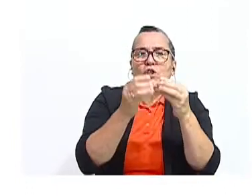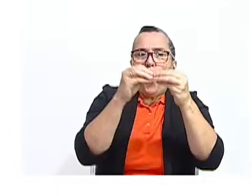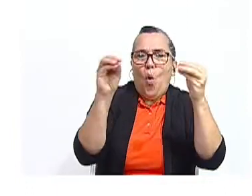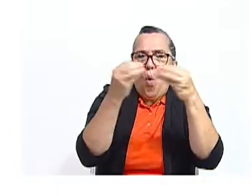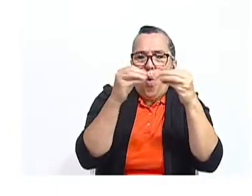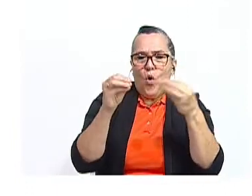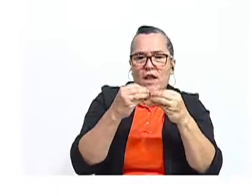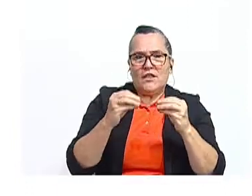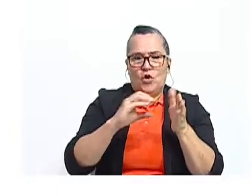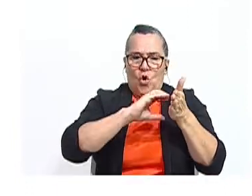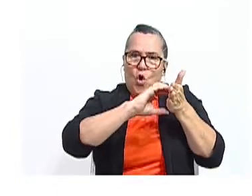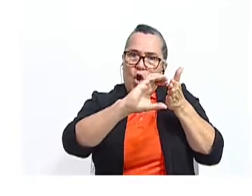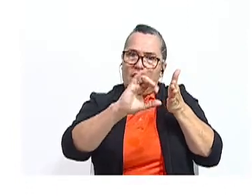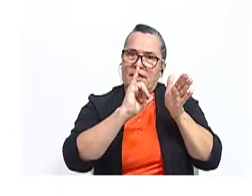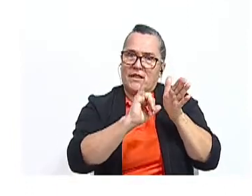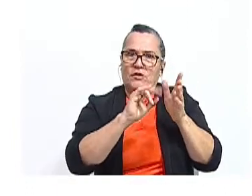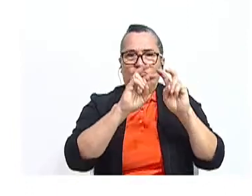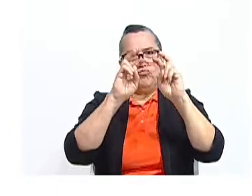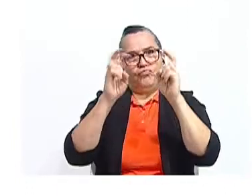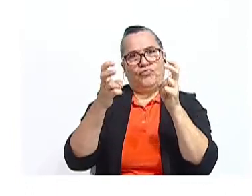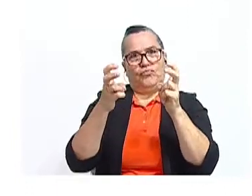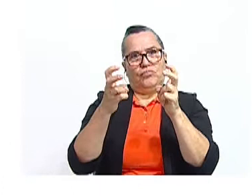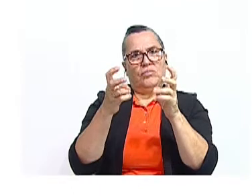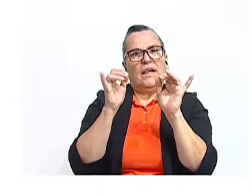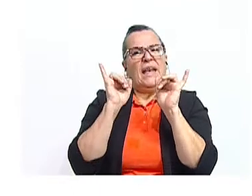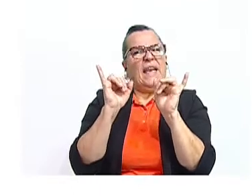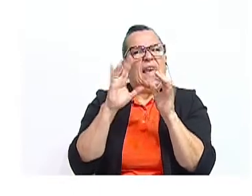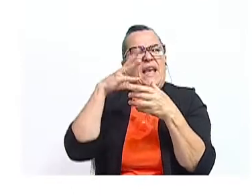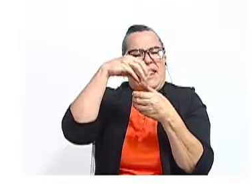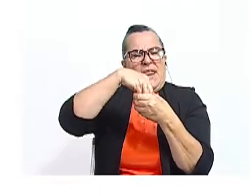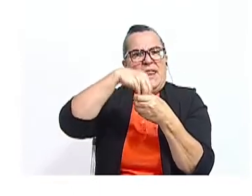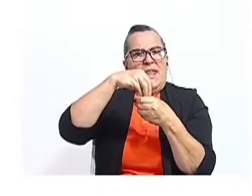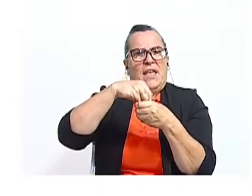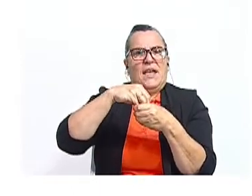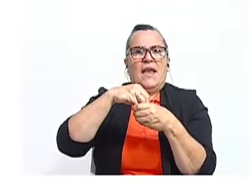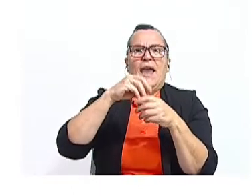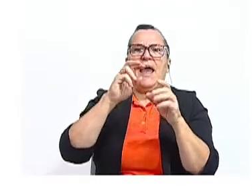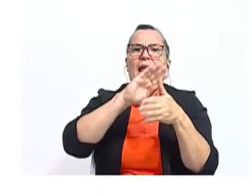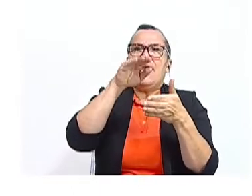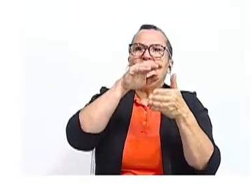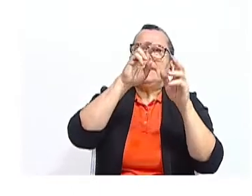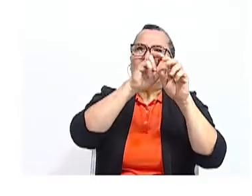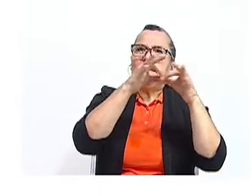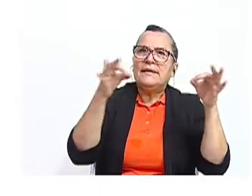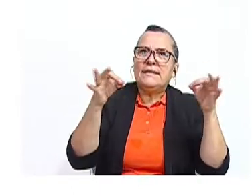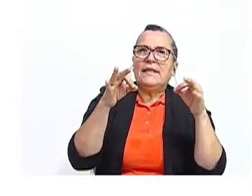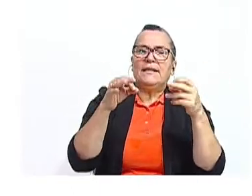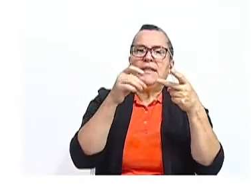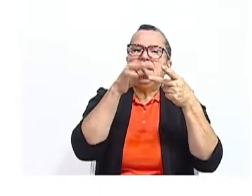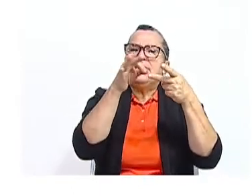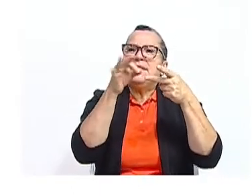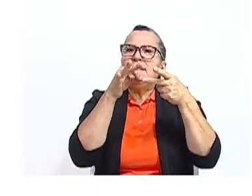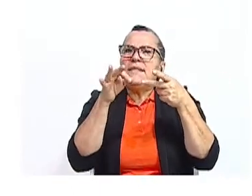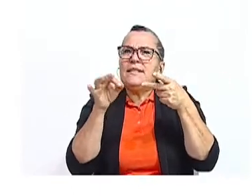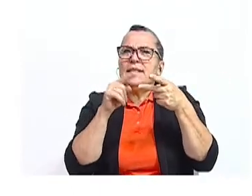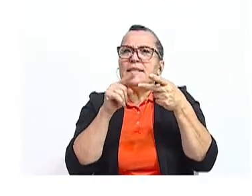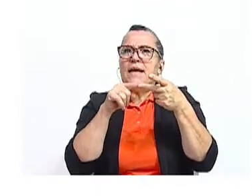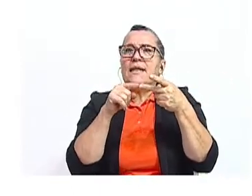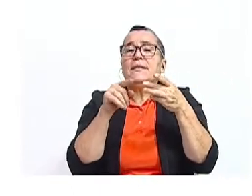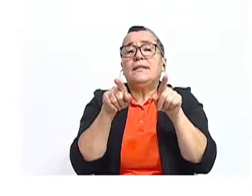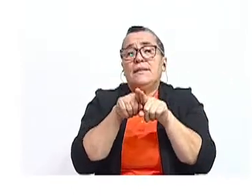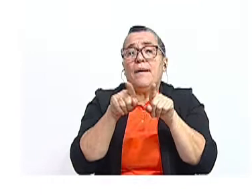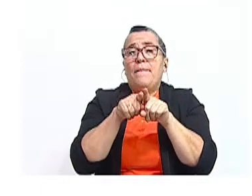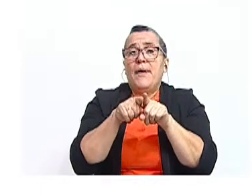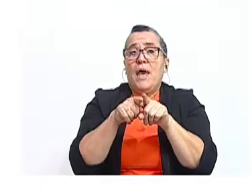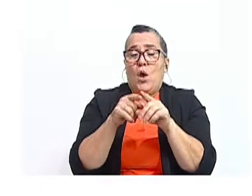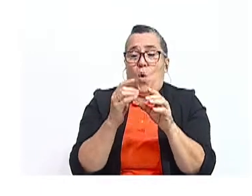about one topic. It contains a topic sentence, supporting details, and sometimes a